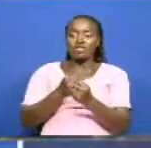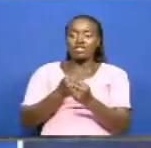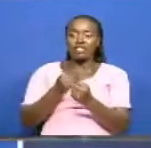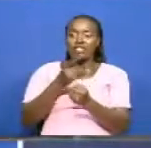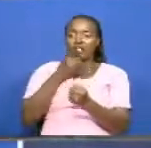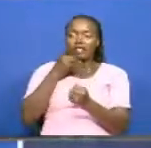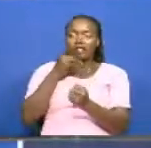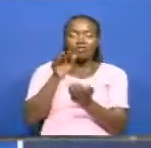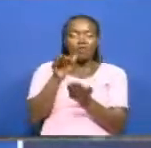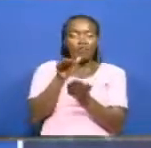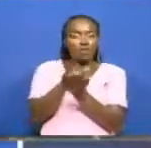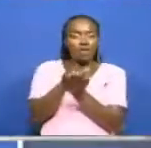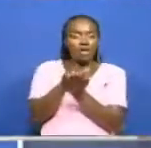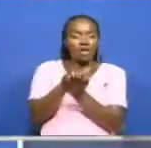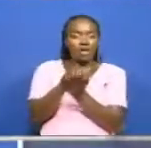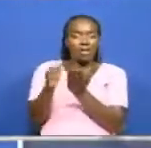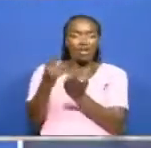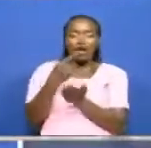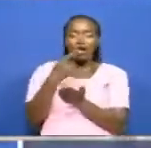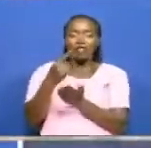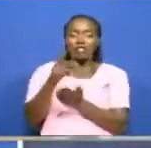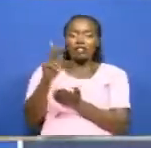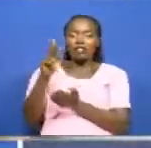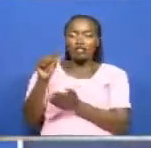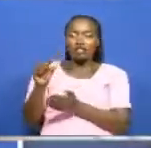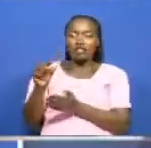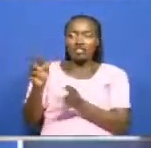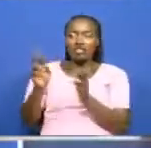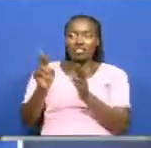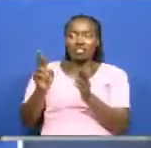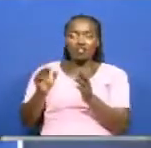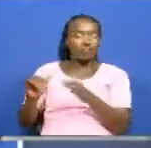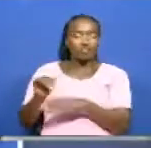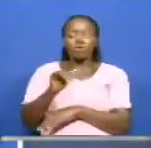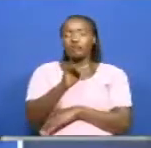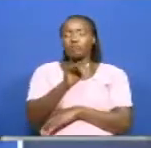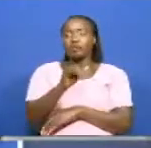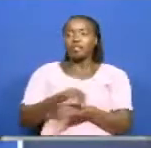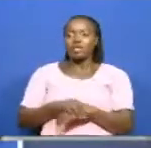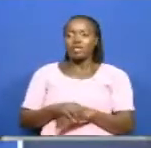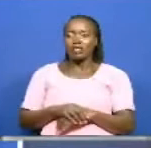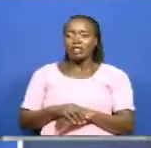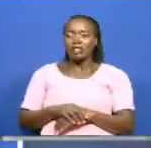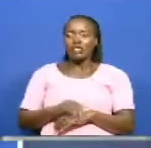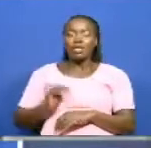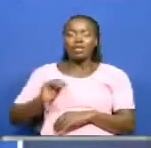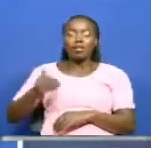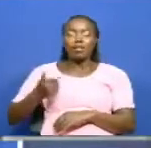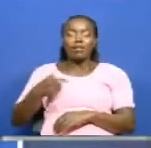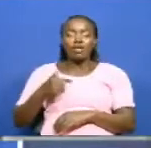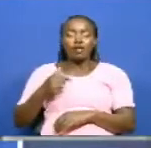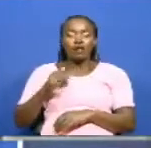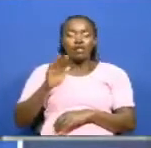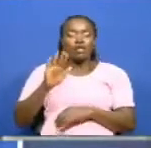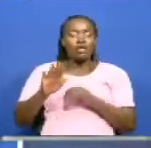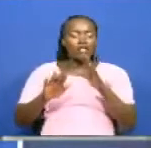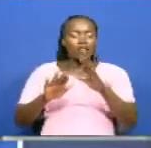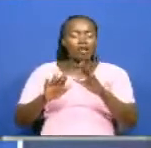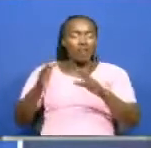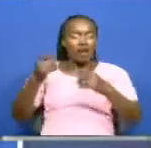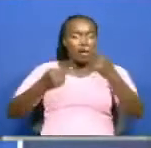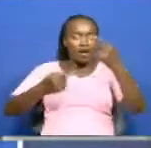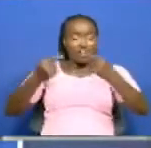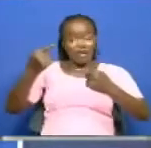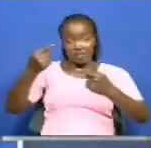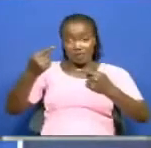and packaged in bales weighing 100 kilos and ready for export. Wa mama zetu wamepiga hatua kubwa sana. Kibuni kutoka